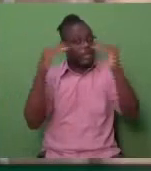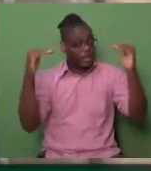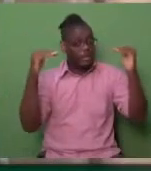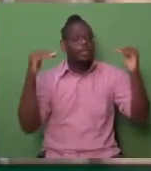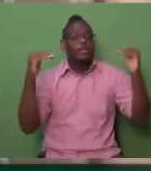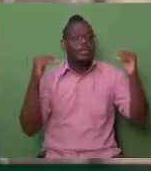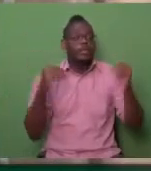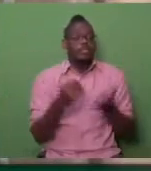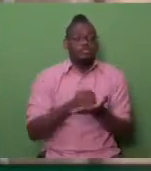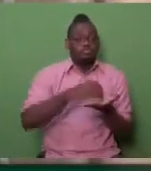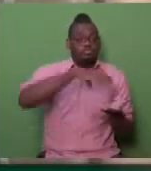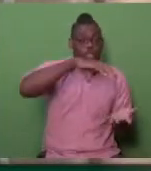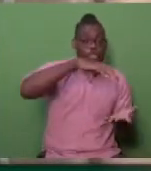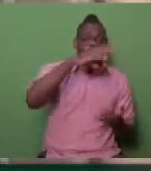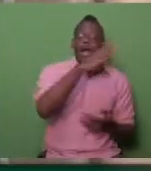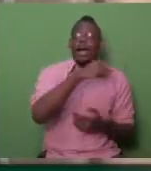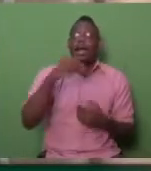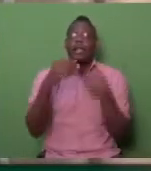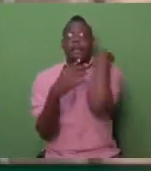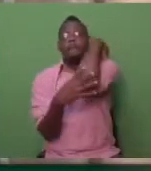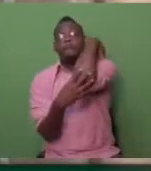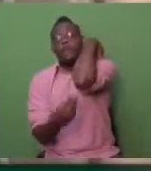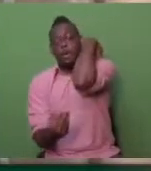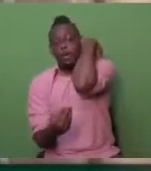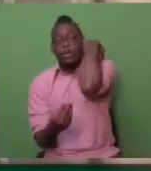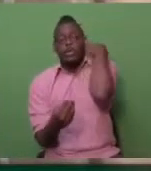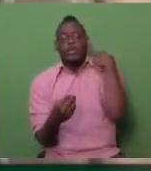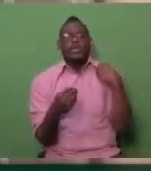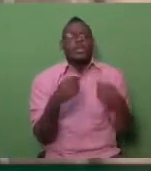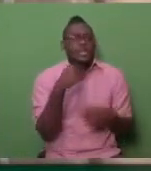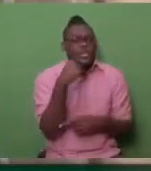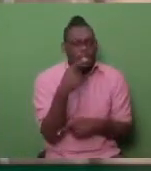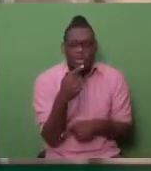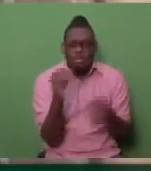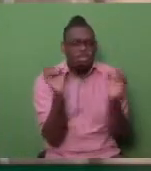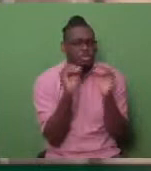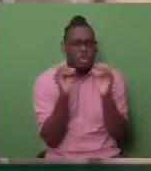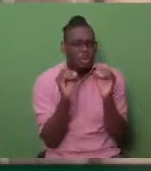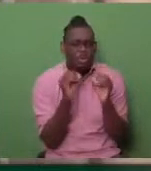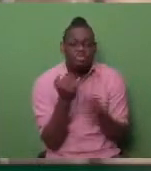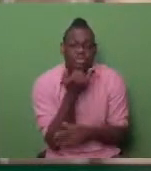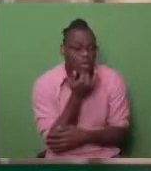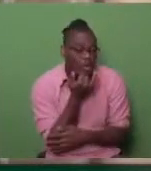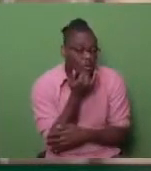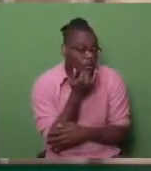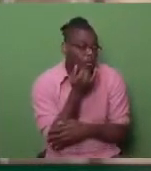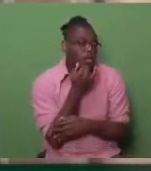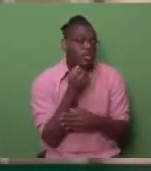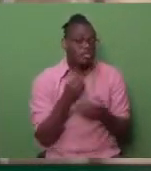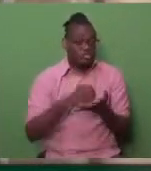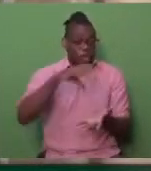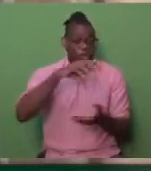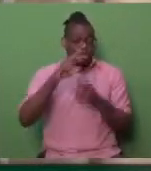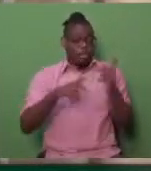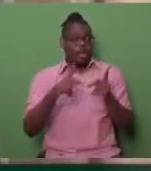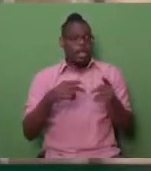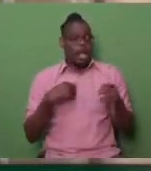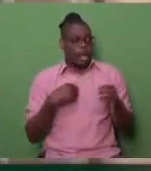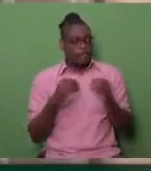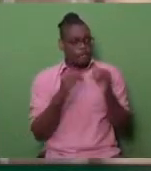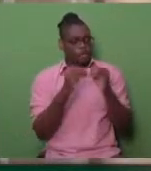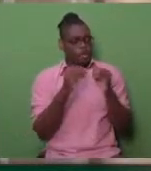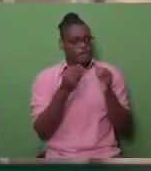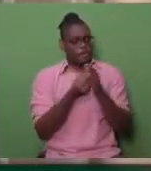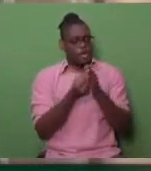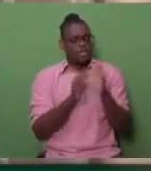of the population struggling with job losses, high food prices, rising rents, mortgages, and so on. And the minister spoke about